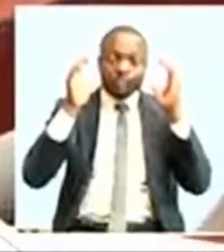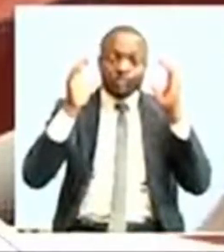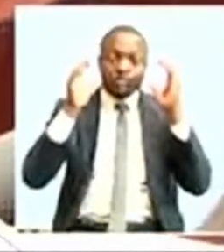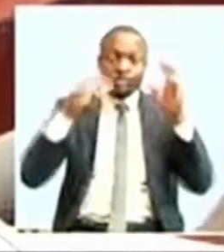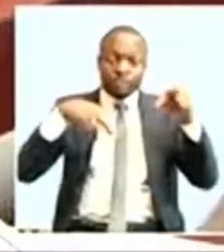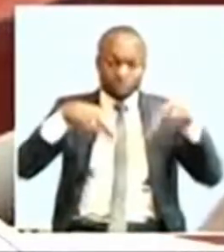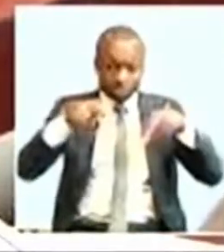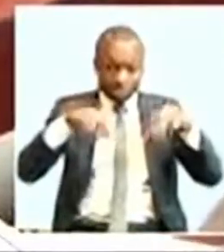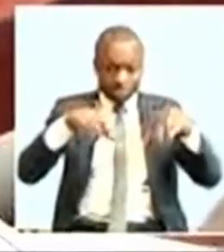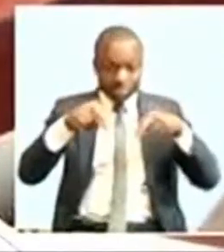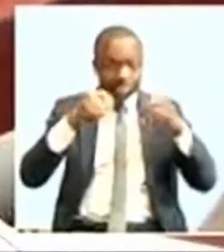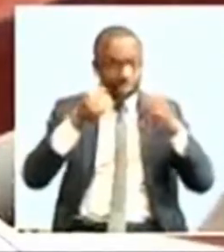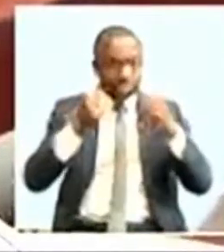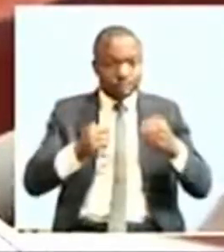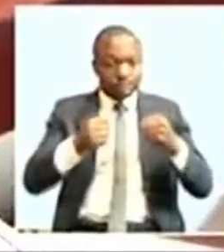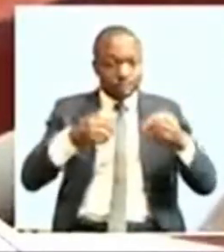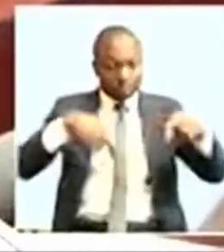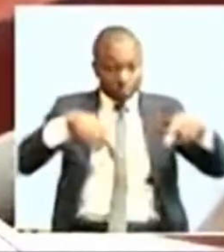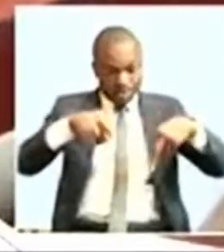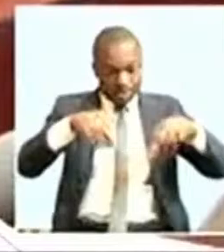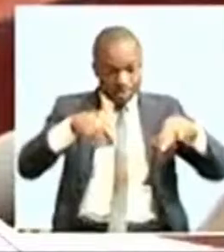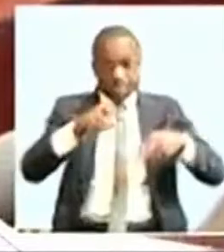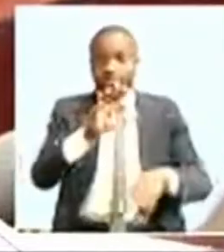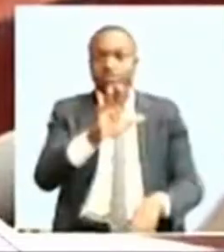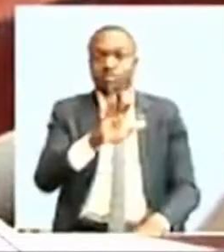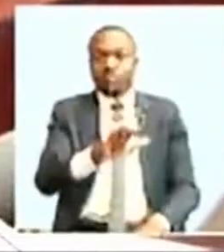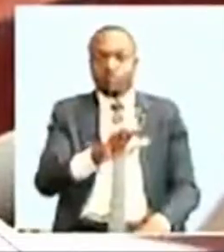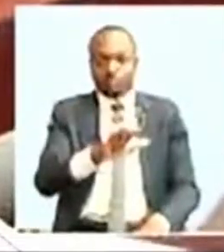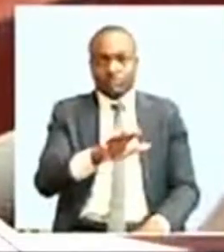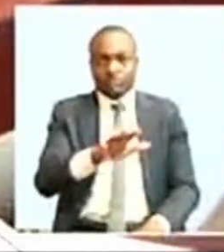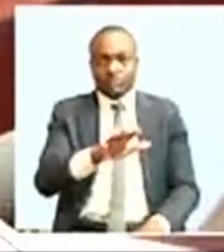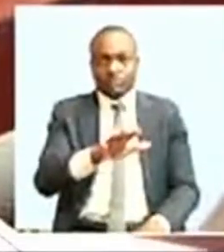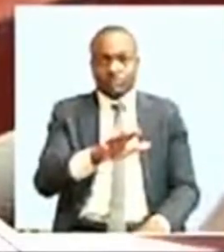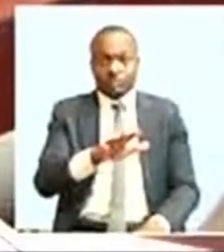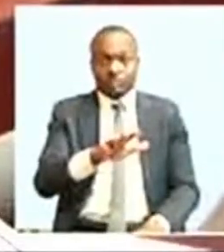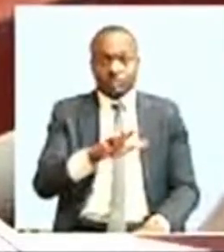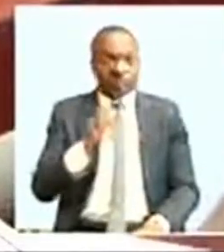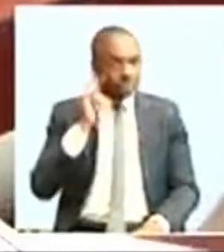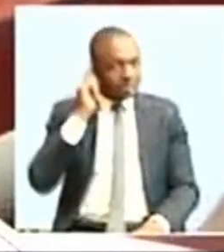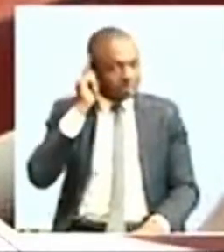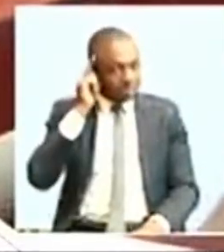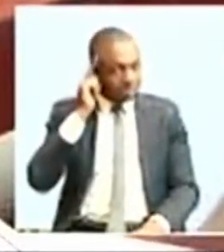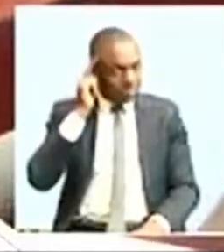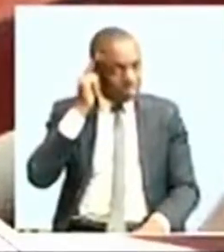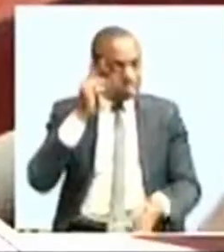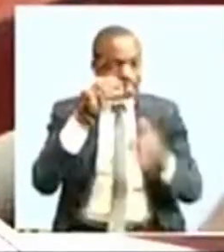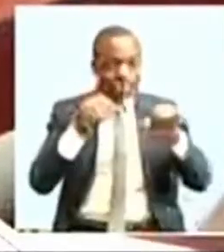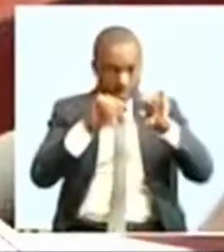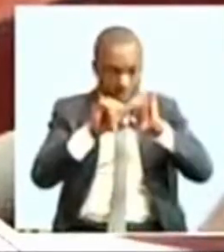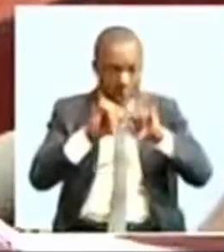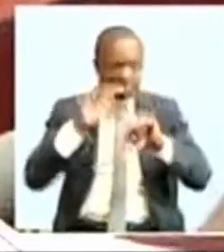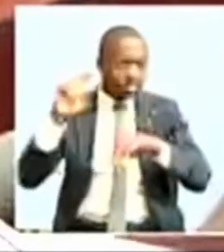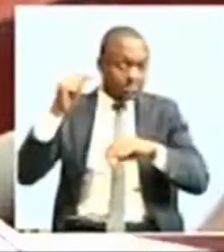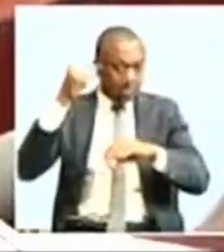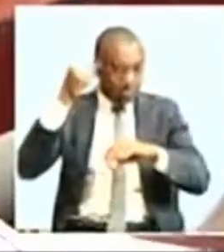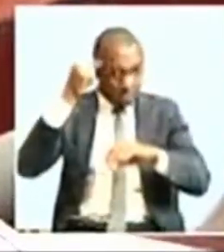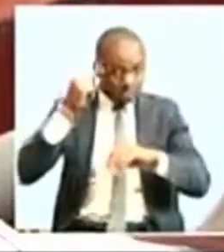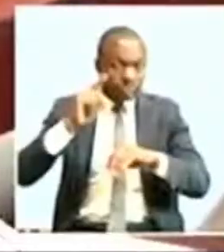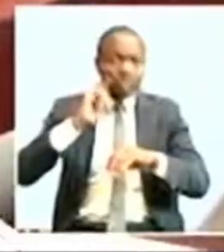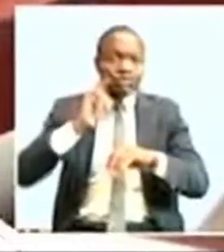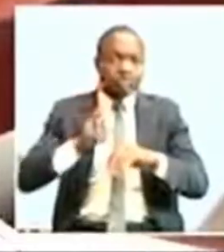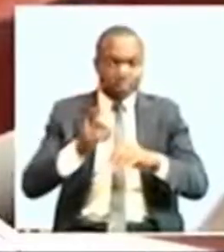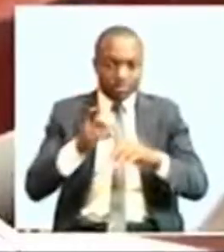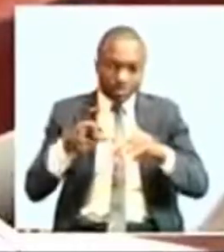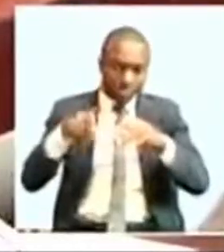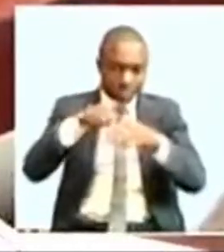will be there, and also to ensure that there are no infringements that will be made. So I think it will be quite cardinal that governments should play a